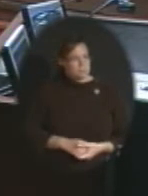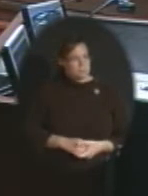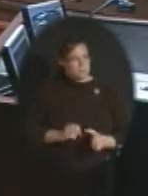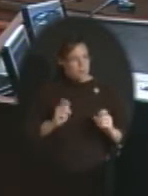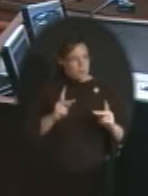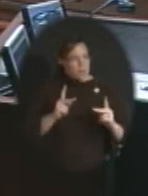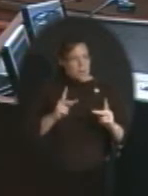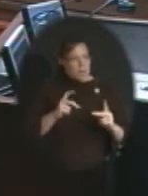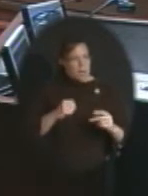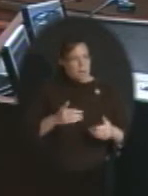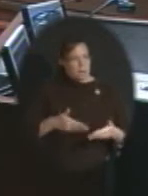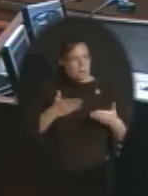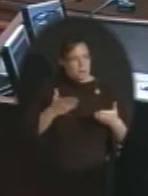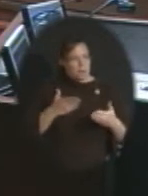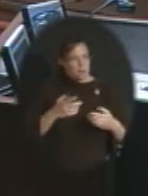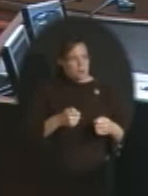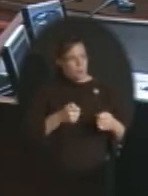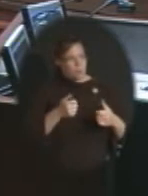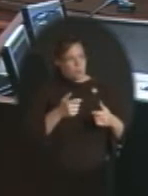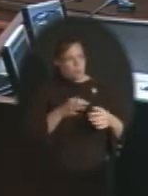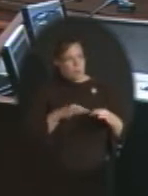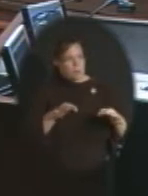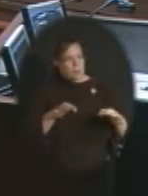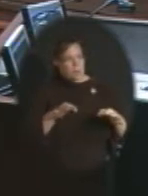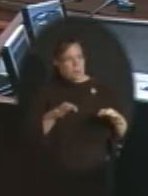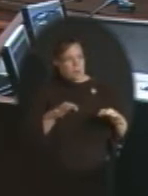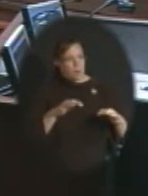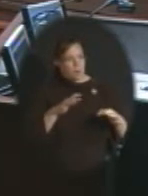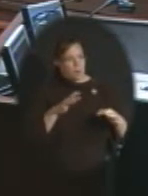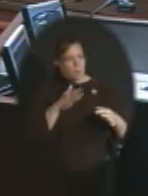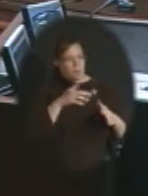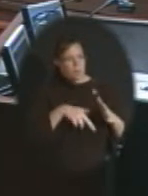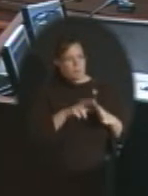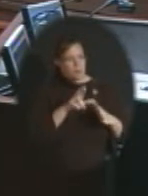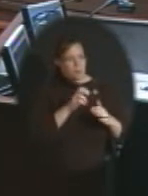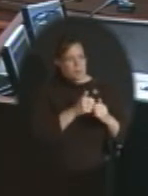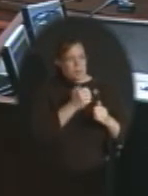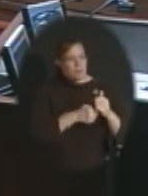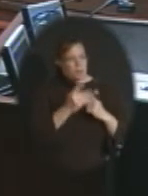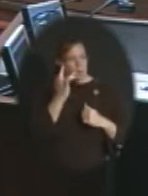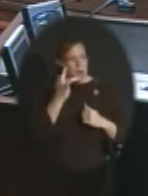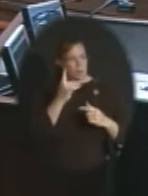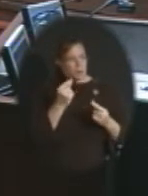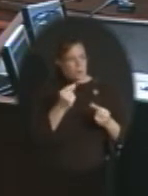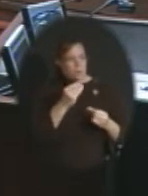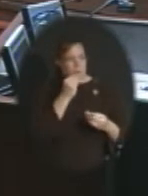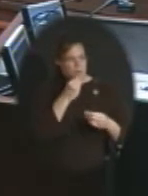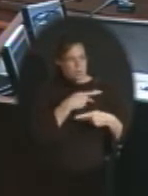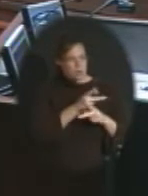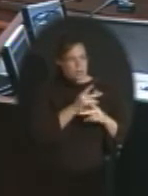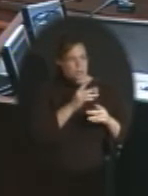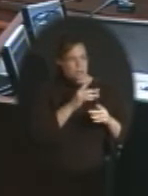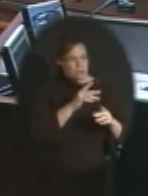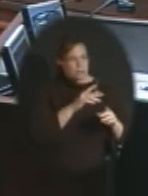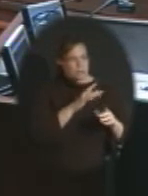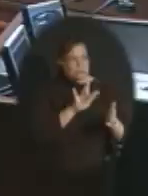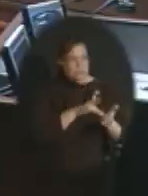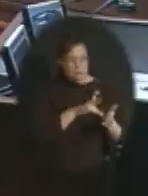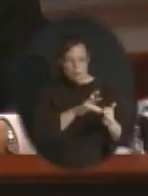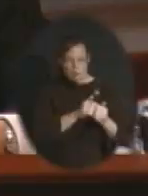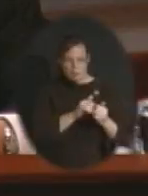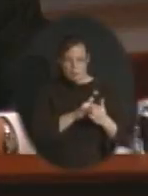All right, I'd entertain a motion. Just real quick, Dr. Barry, I think it'd be worthwhile reviewing with everybody why we're doing the Food Production Center also along with this. You